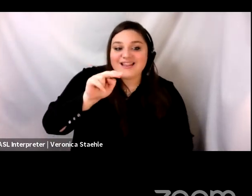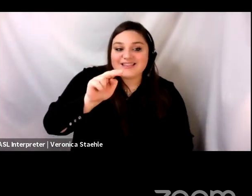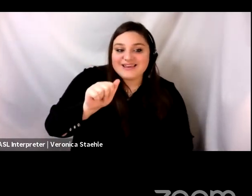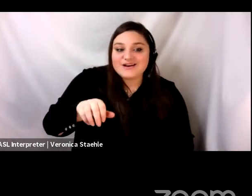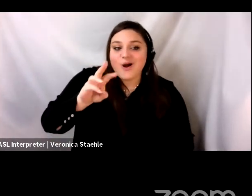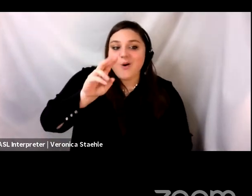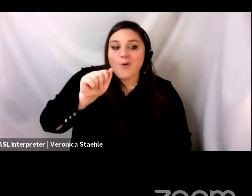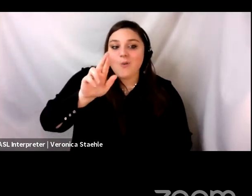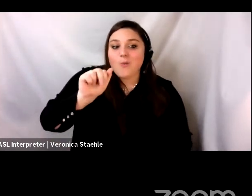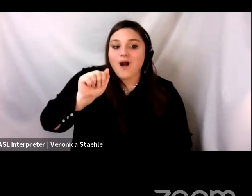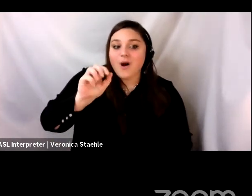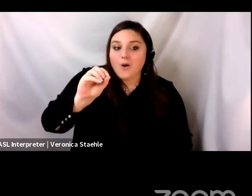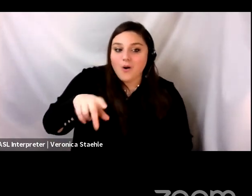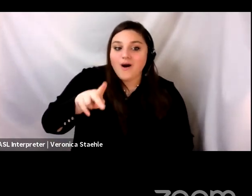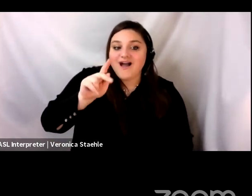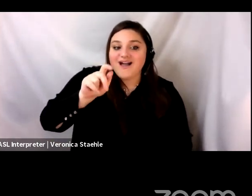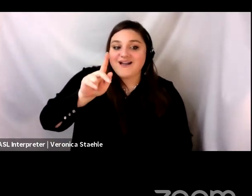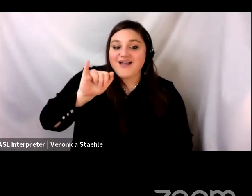Waraho, Kalipuna,